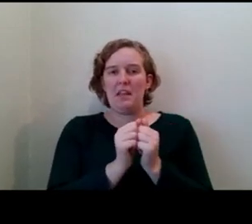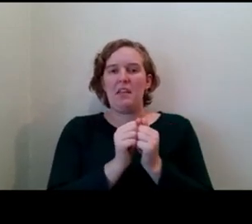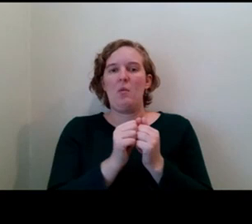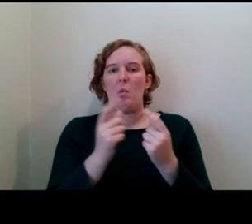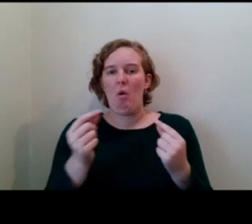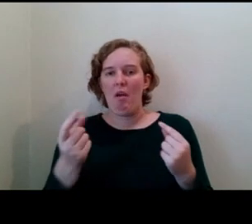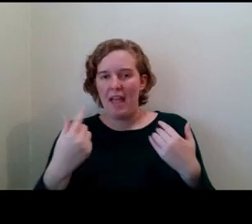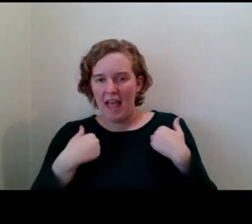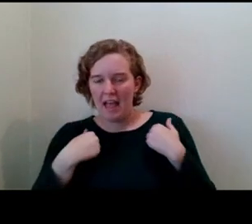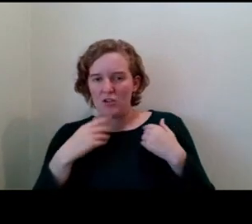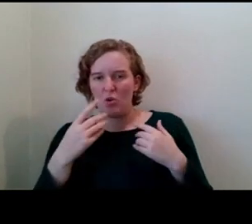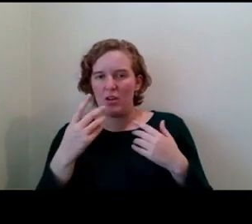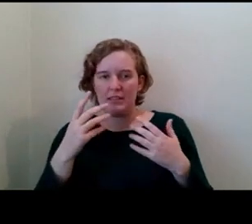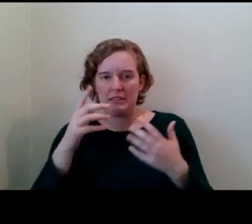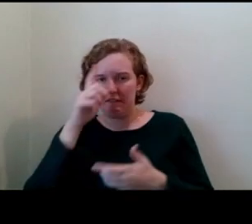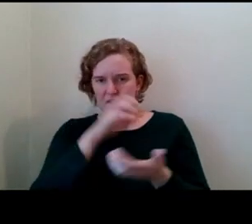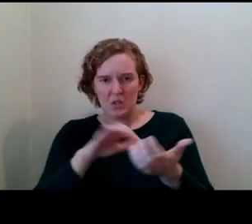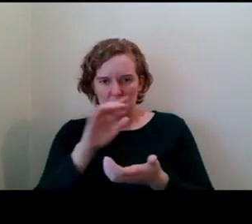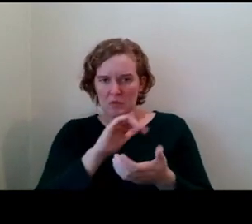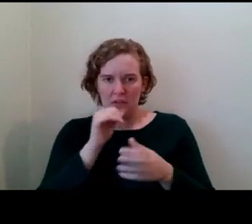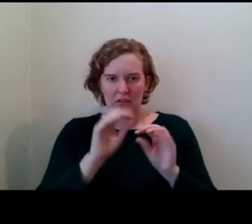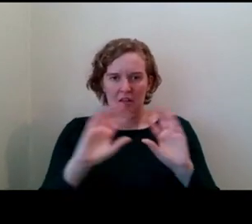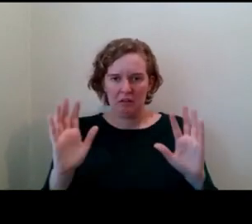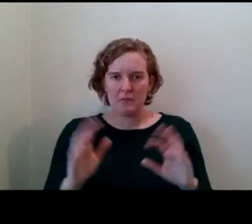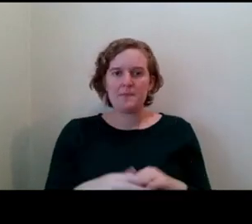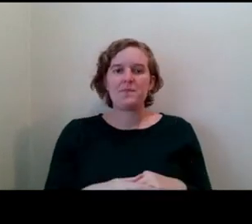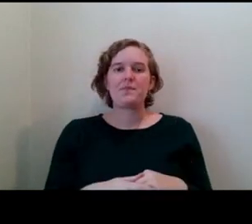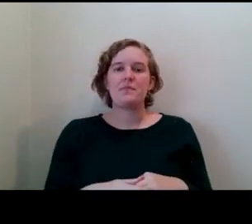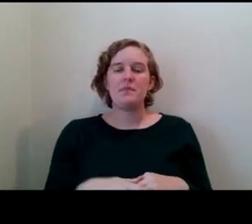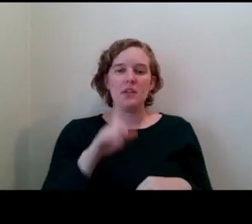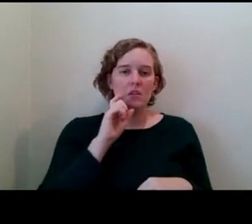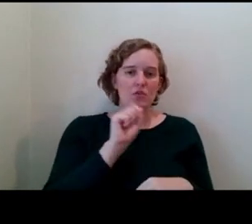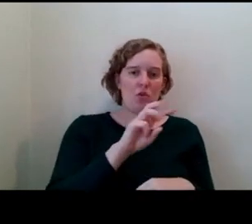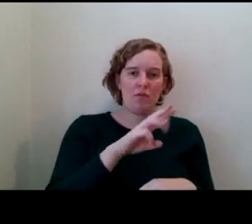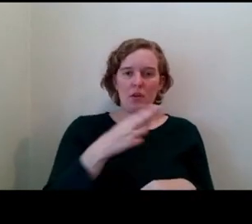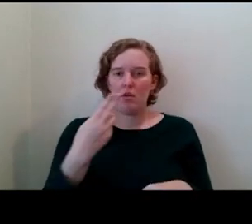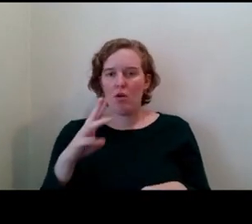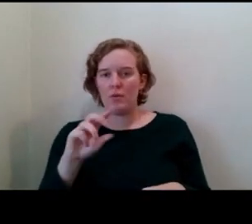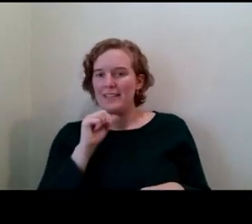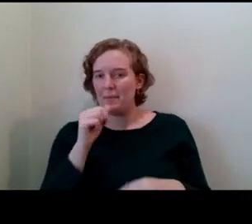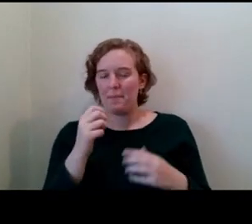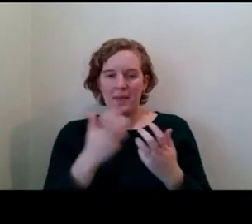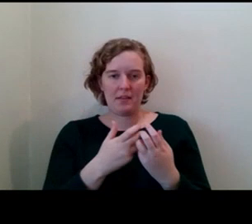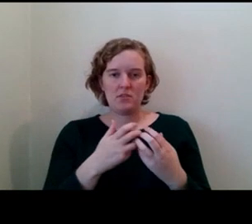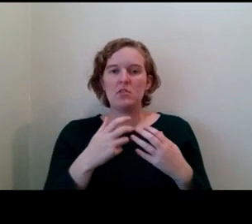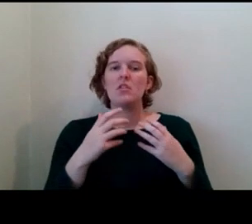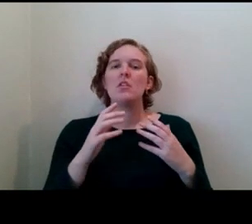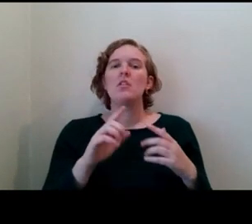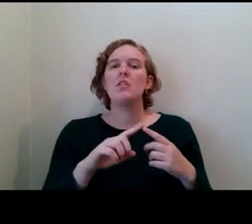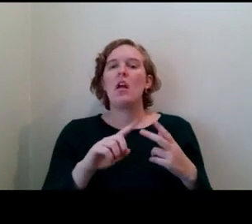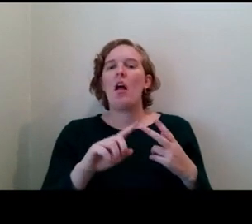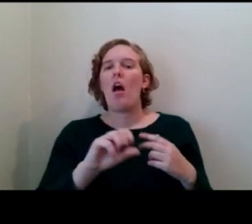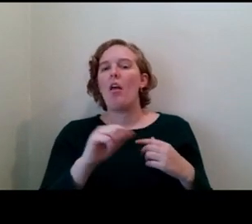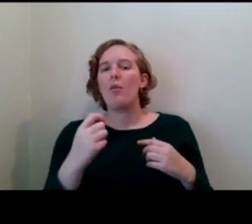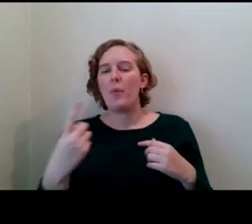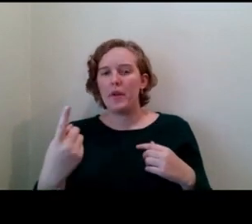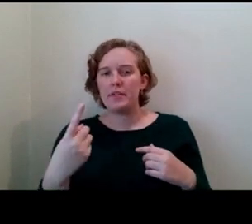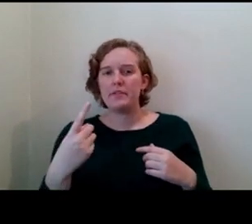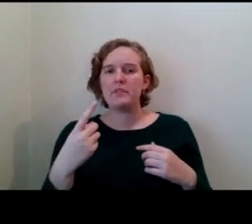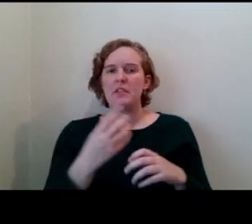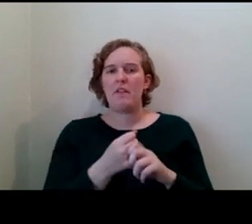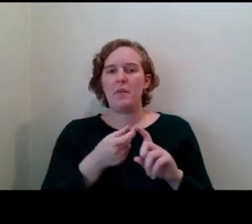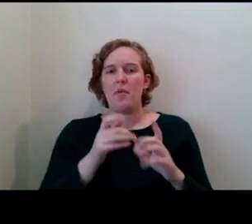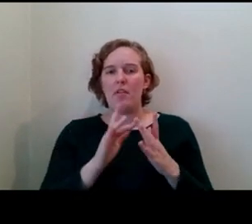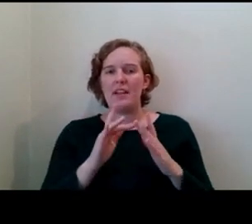confusion. And another comment that I picked up from online is quite correct, was that the way that we